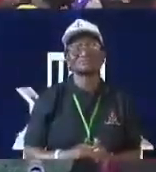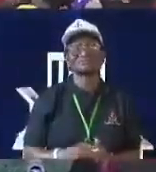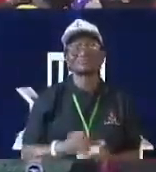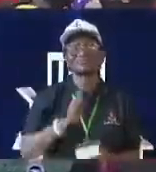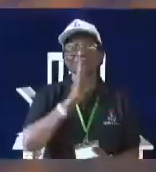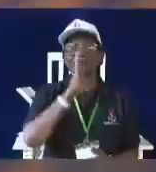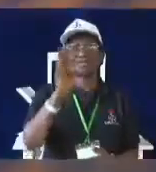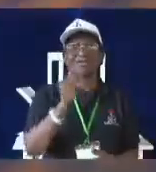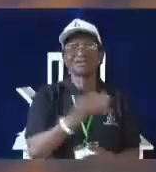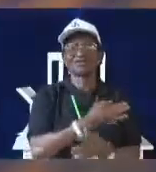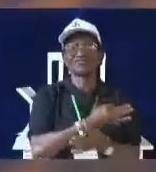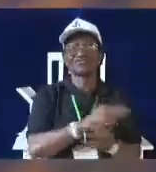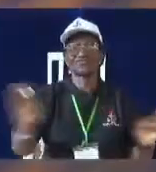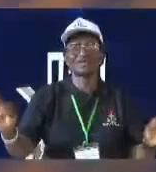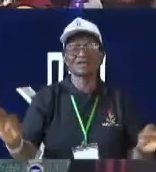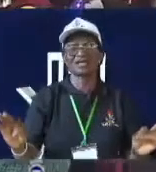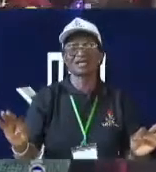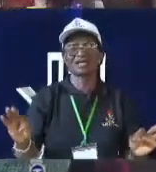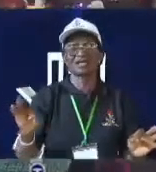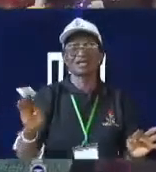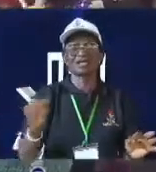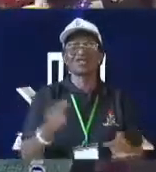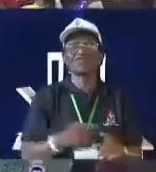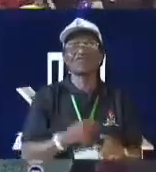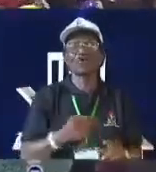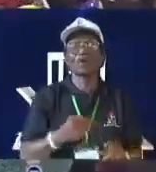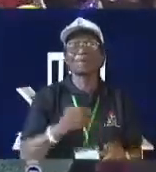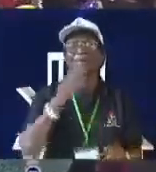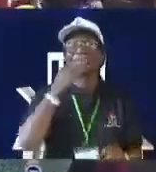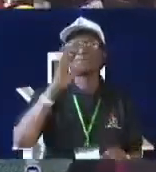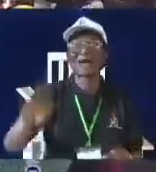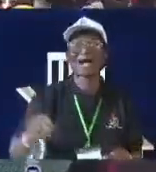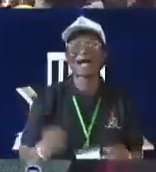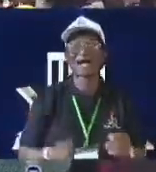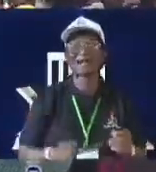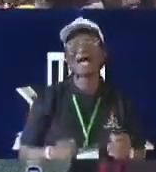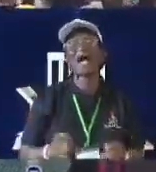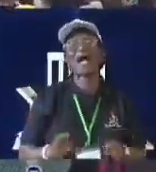Be free from harmful habits.